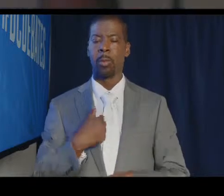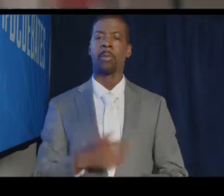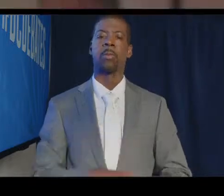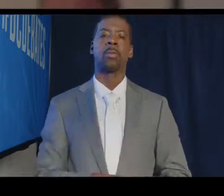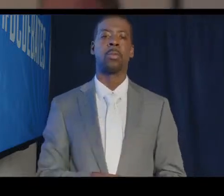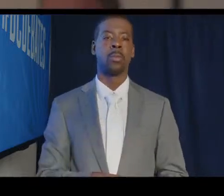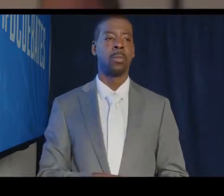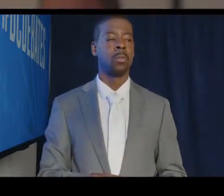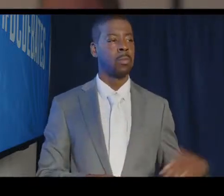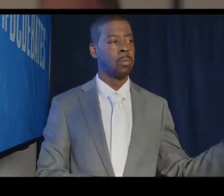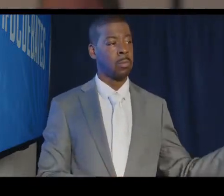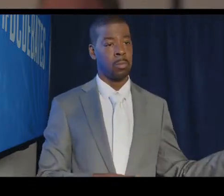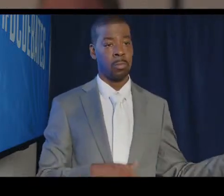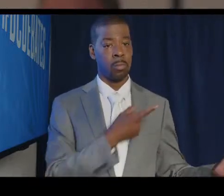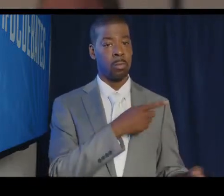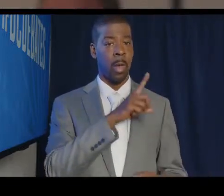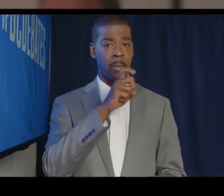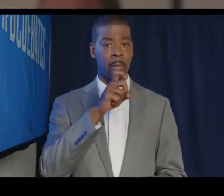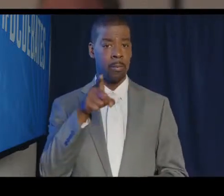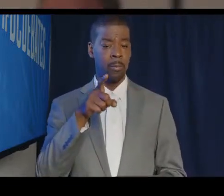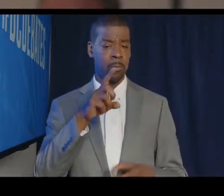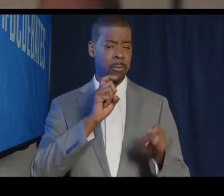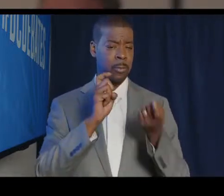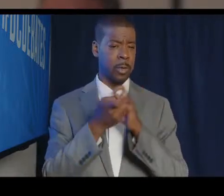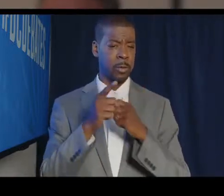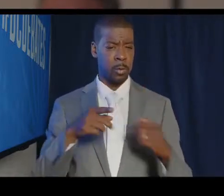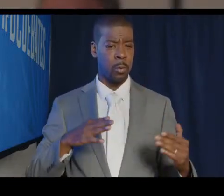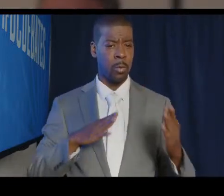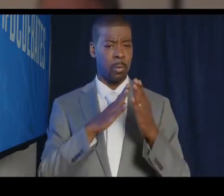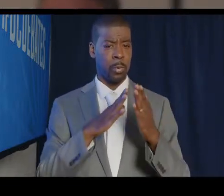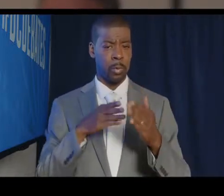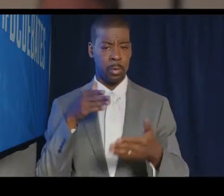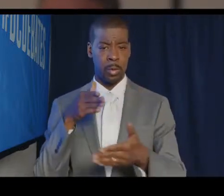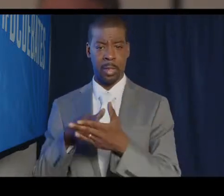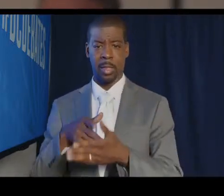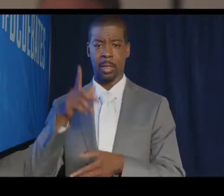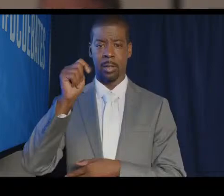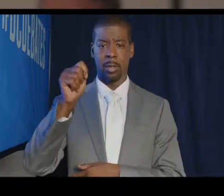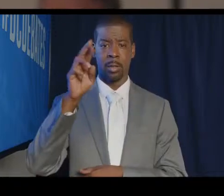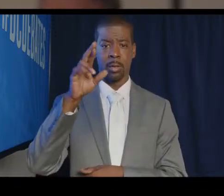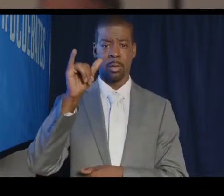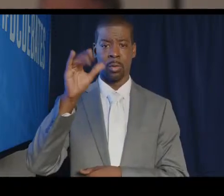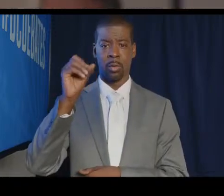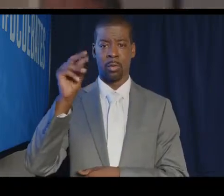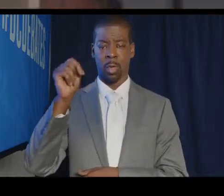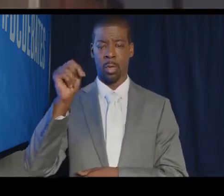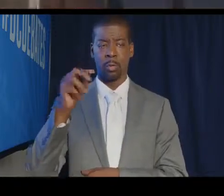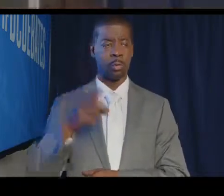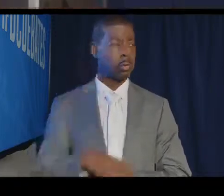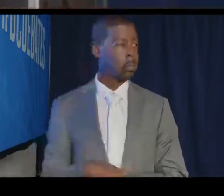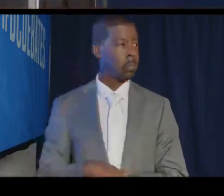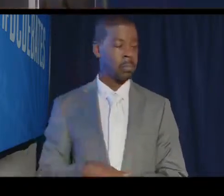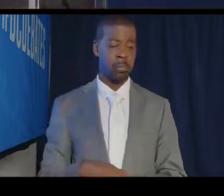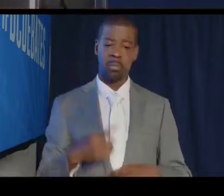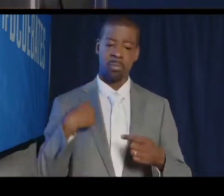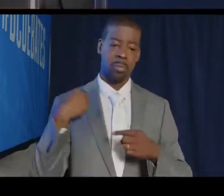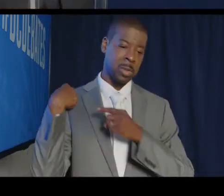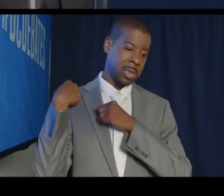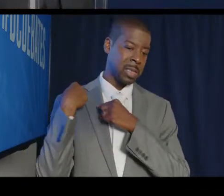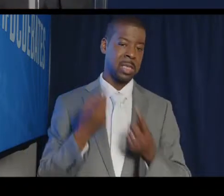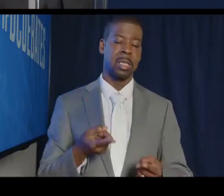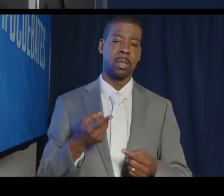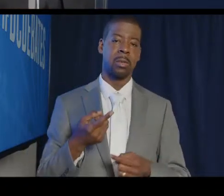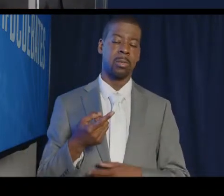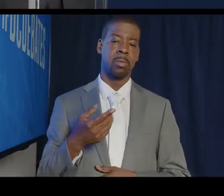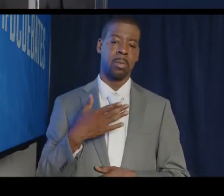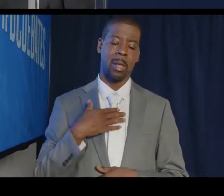your approach in Ward 8 in the aftermath of the allegations against Councilmember Trayon White? For as long as I've been an at-large council member, I've made a